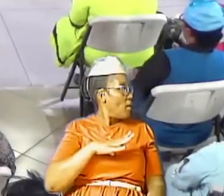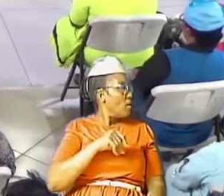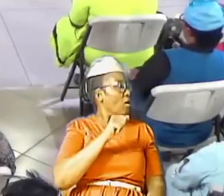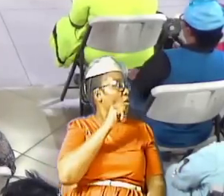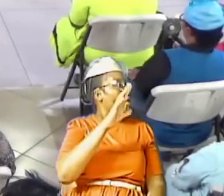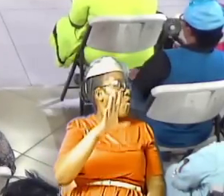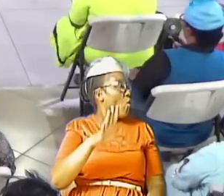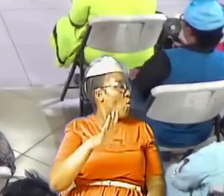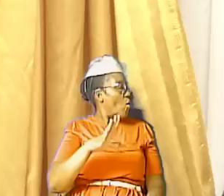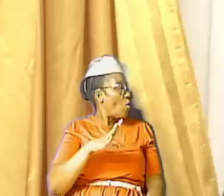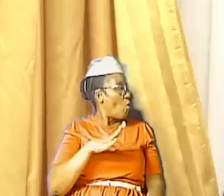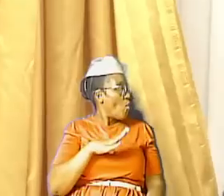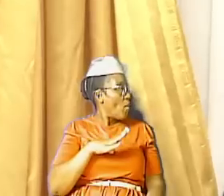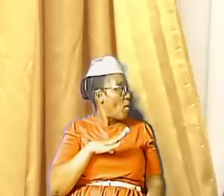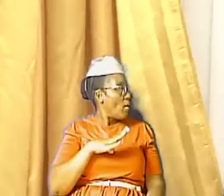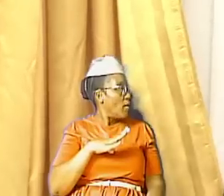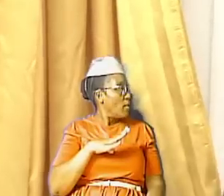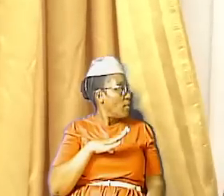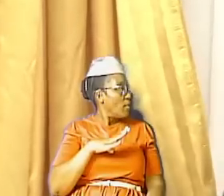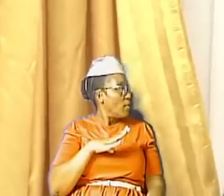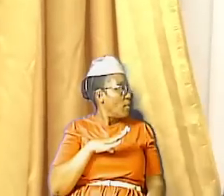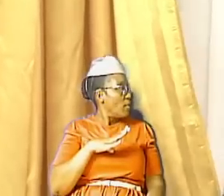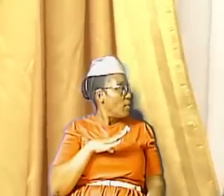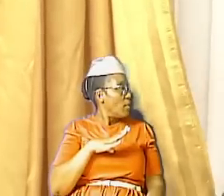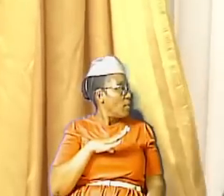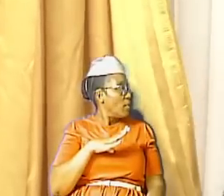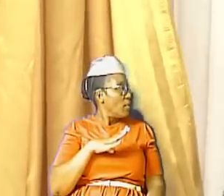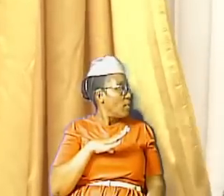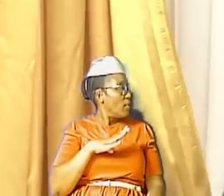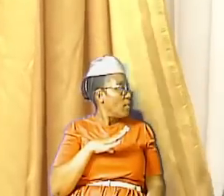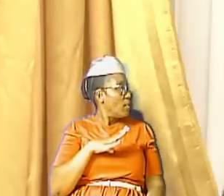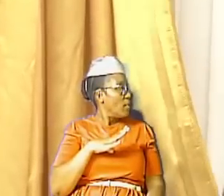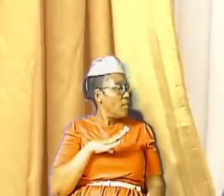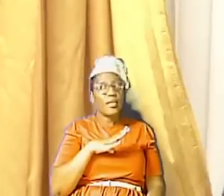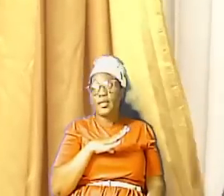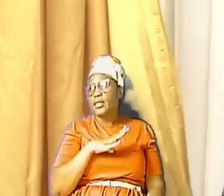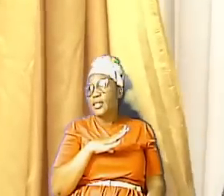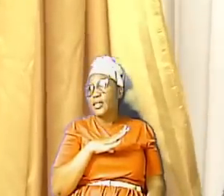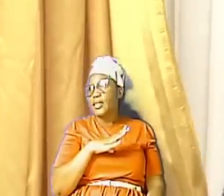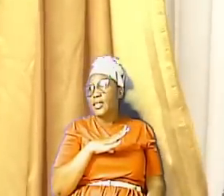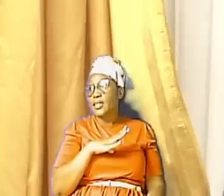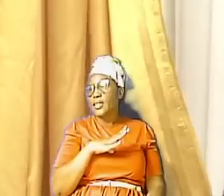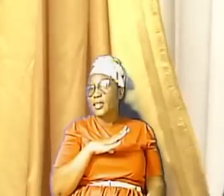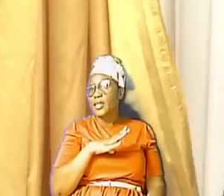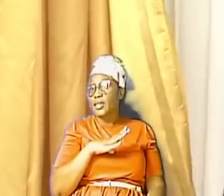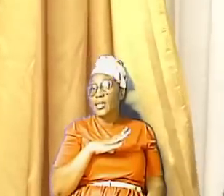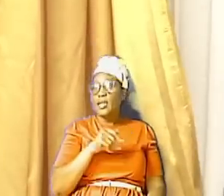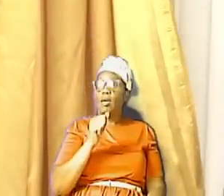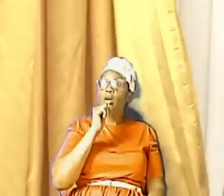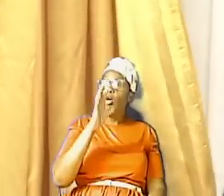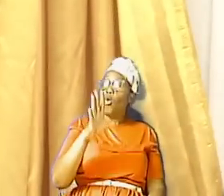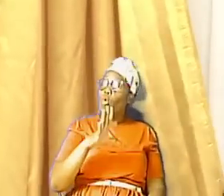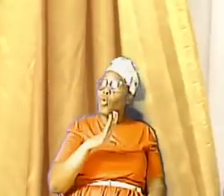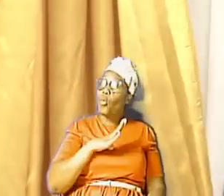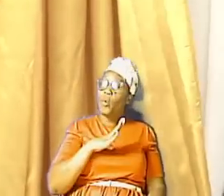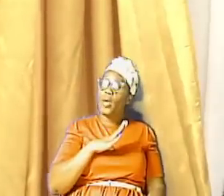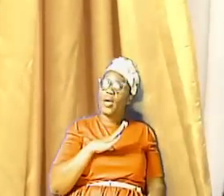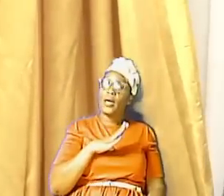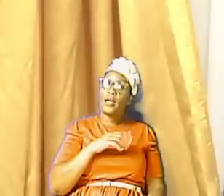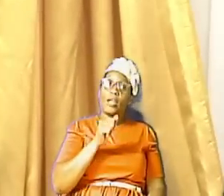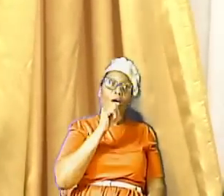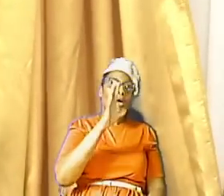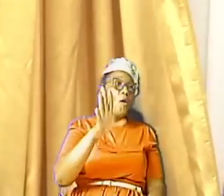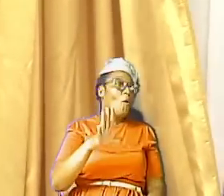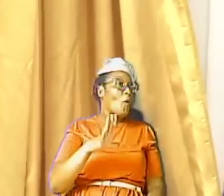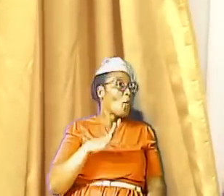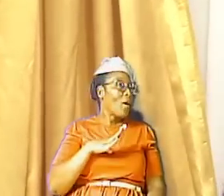Norman. That's all the name we have for you, but that's all right, Norman. Amen. Vanessa Ambersley,